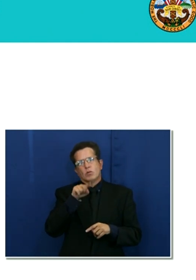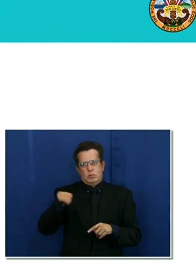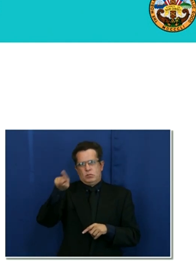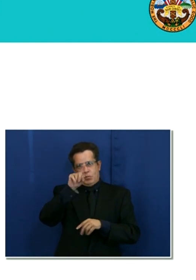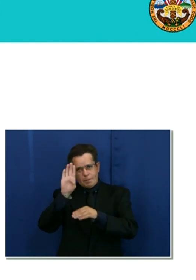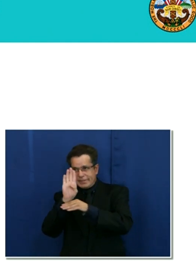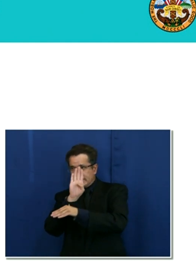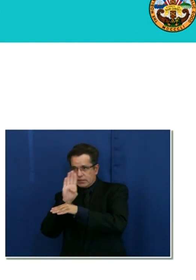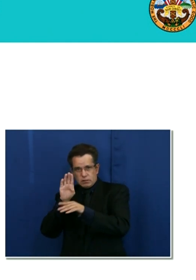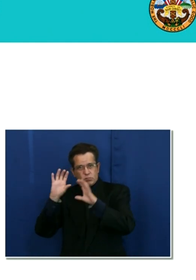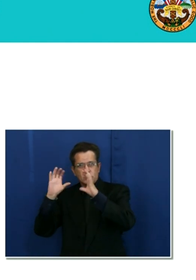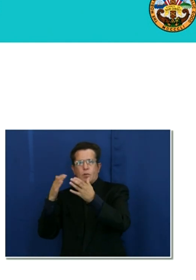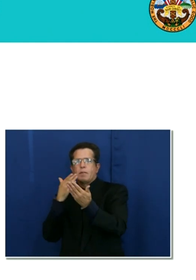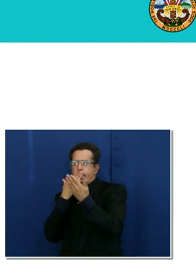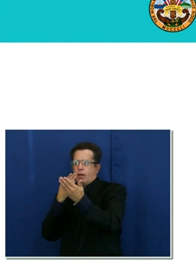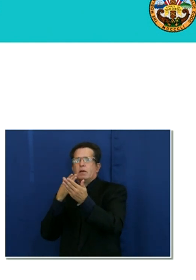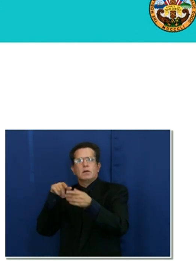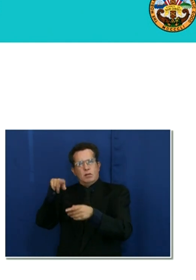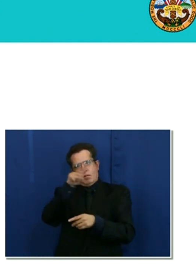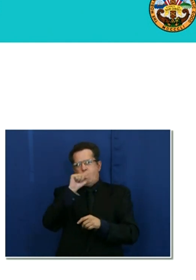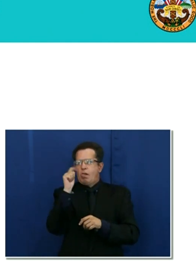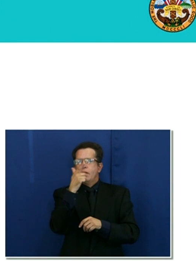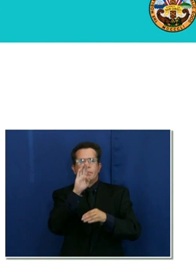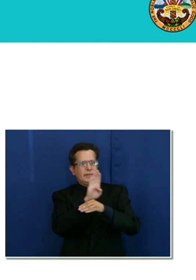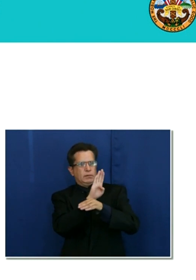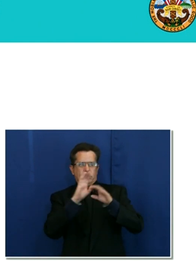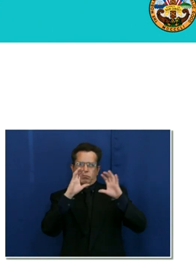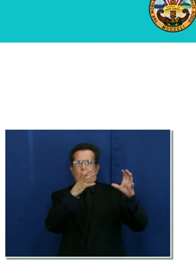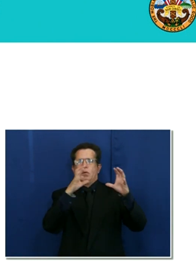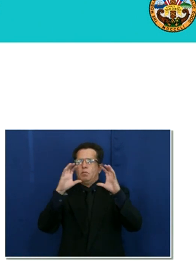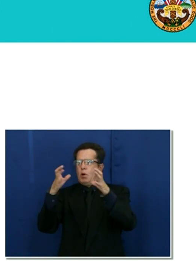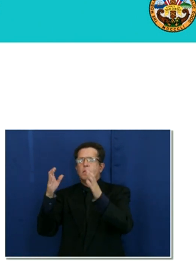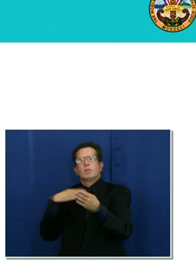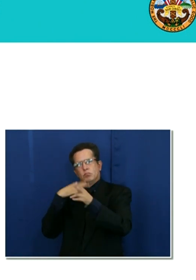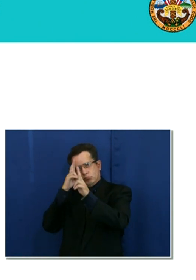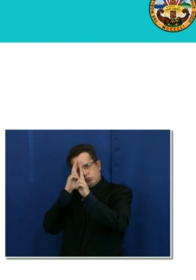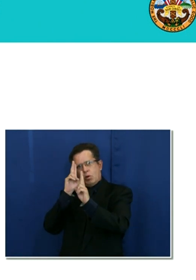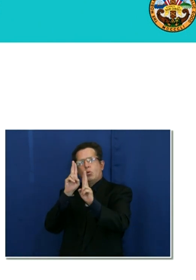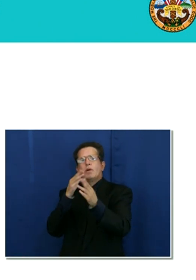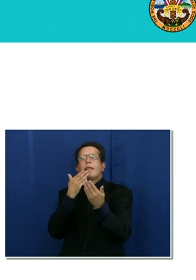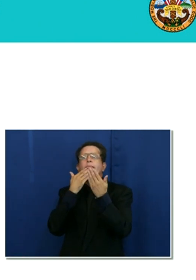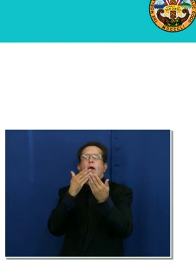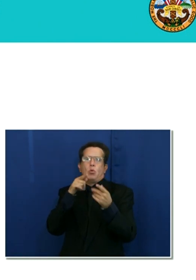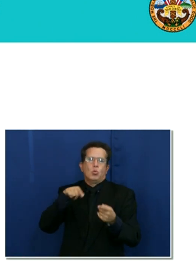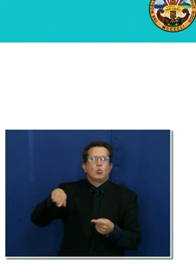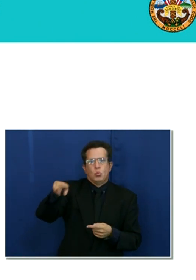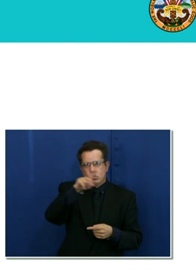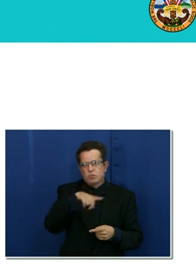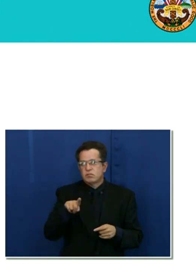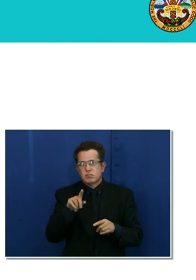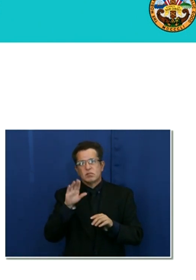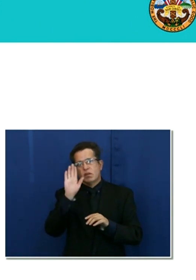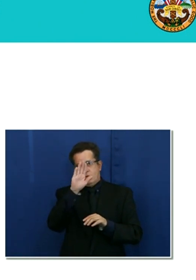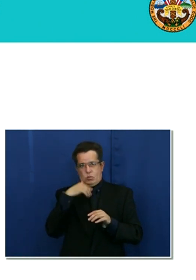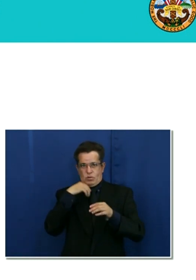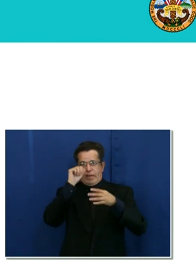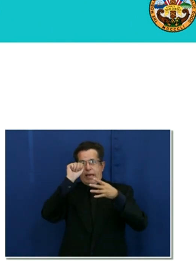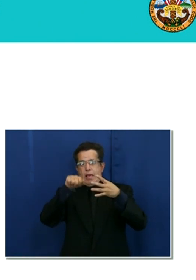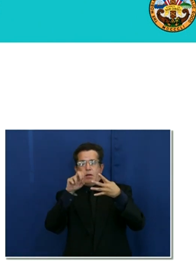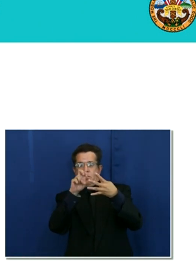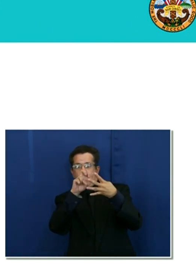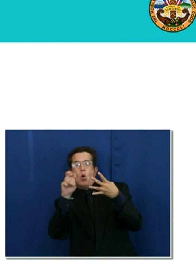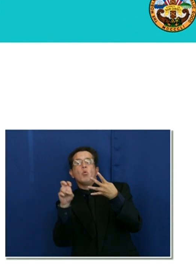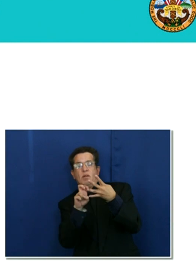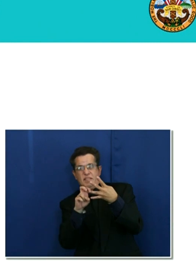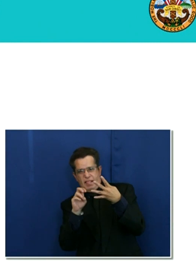our sectors, and community partners. We can only accelerate to the next less restrictive tier, which is